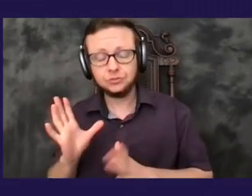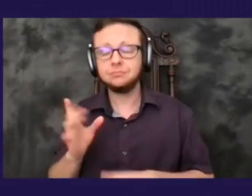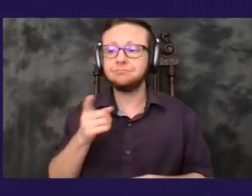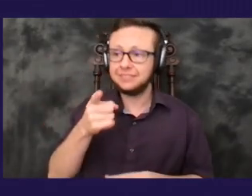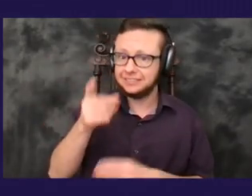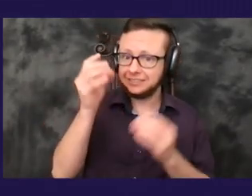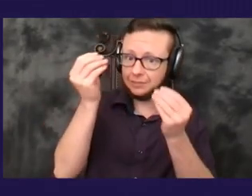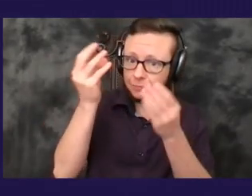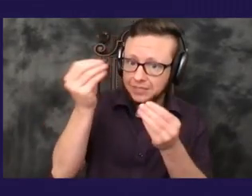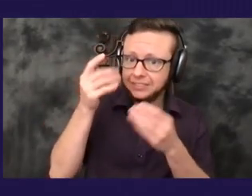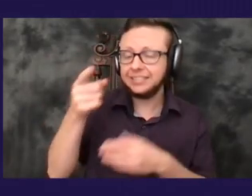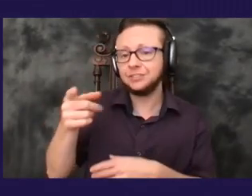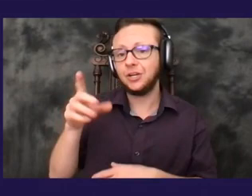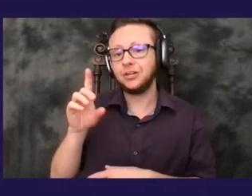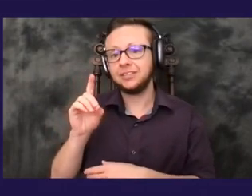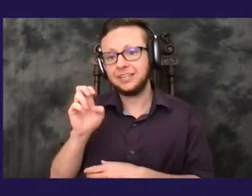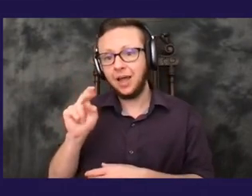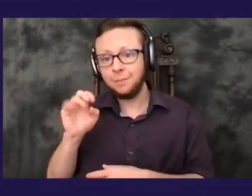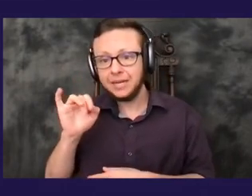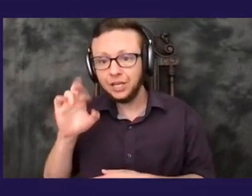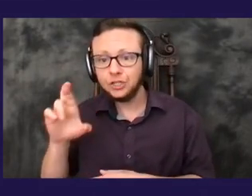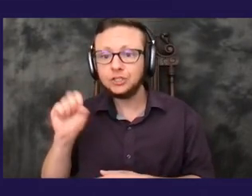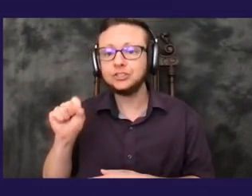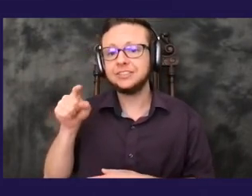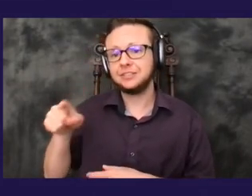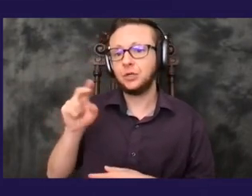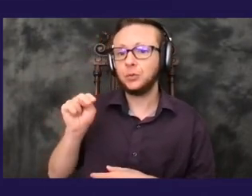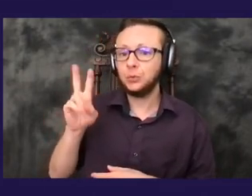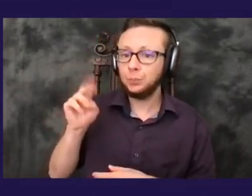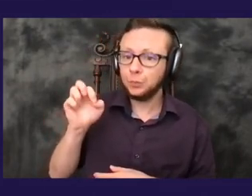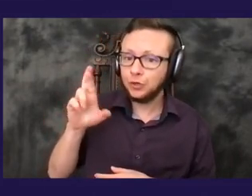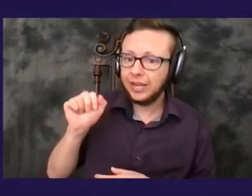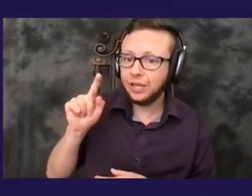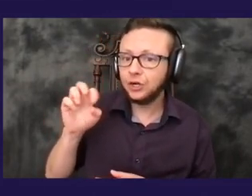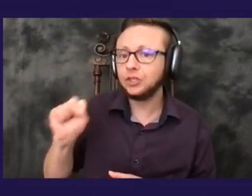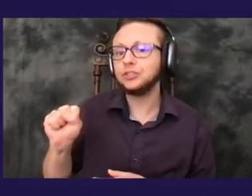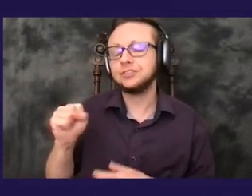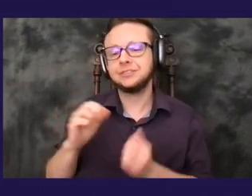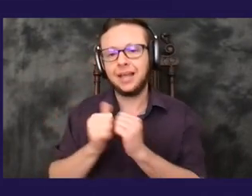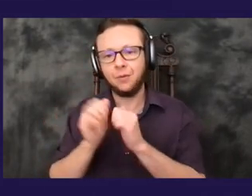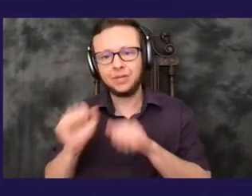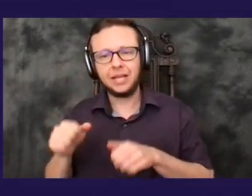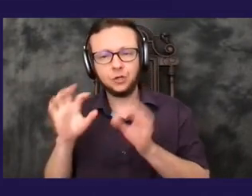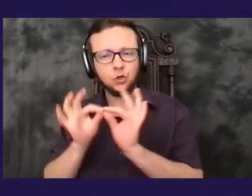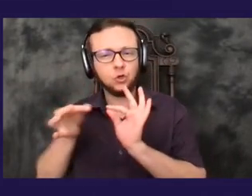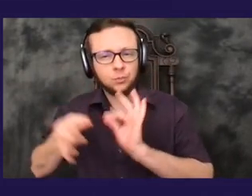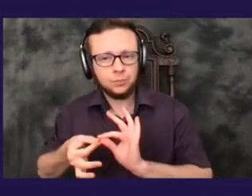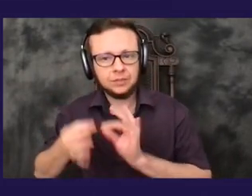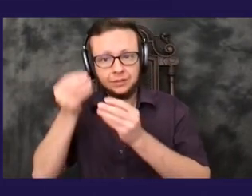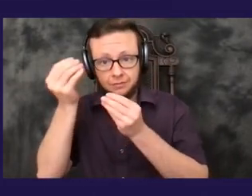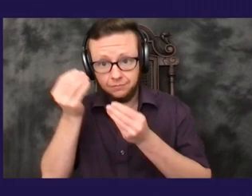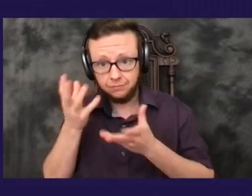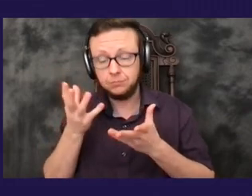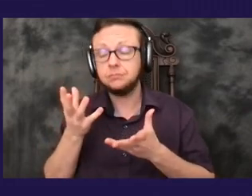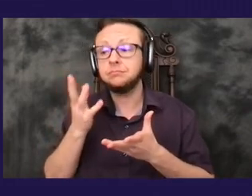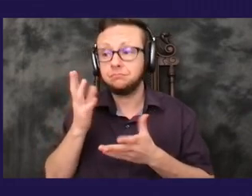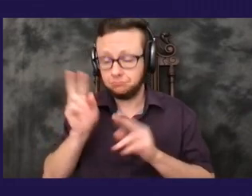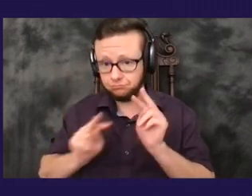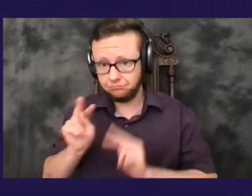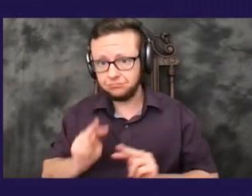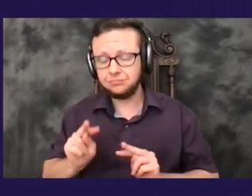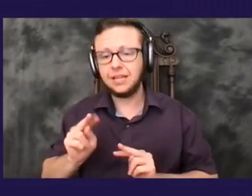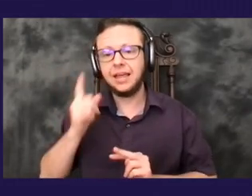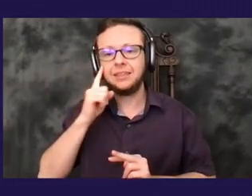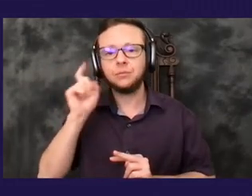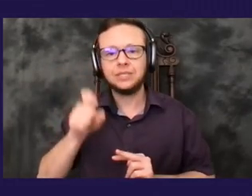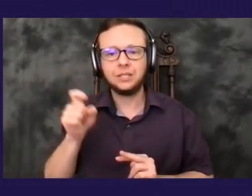these are denominators, these are numerators, and this is how you can interpret this information when it comes out. So I think we need to be looking through the entire continuum from what we're teaching